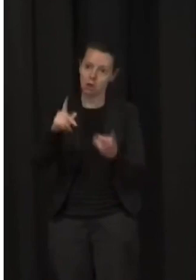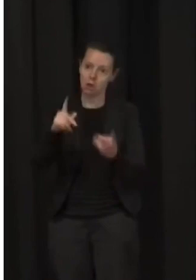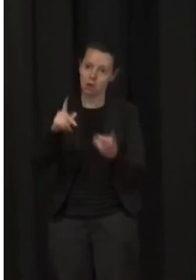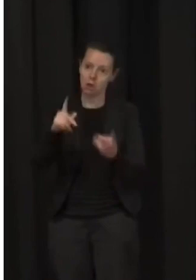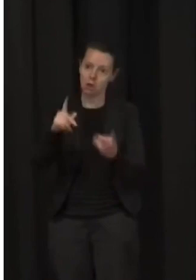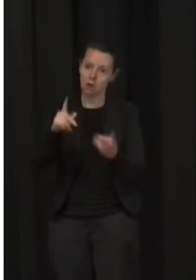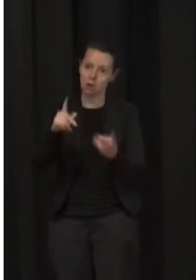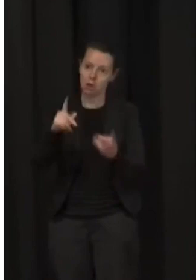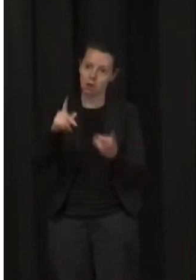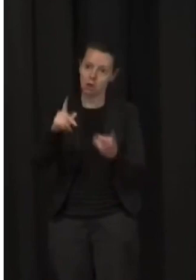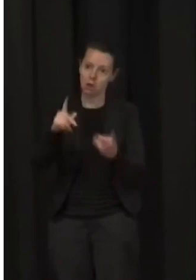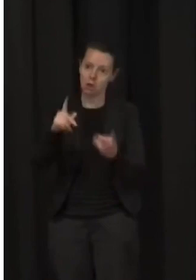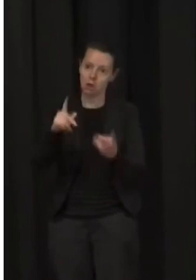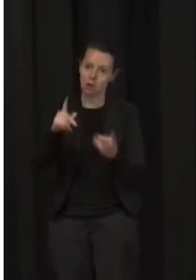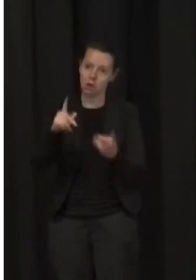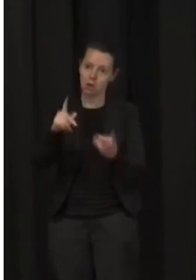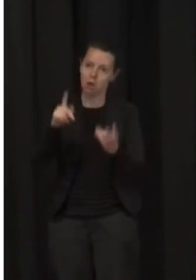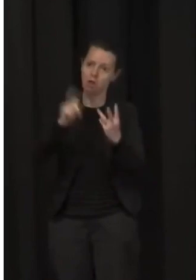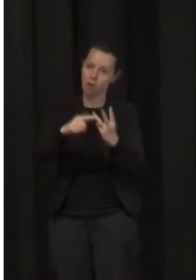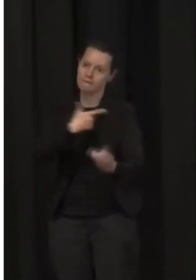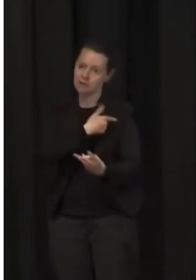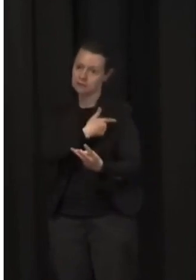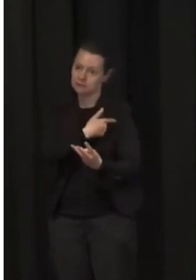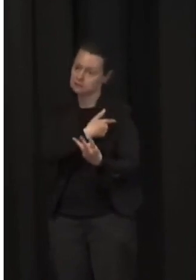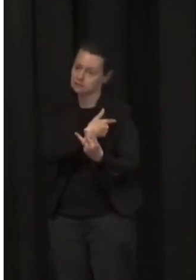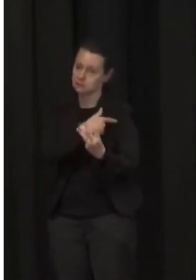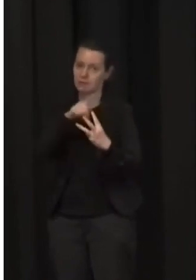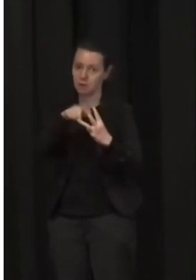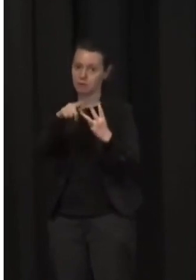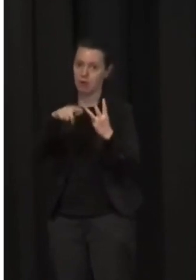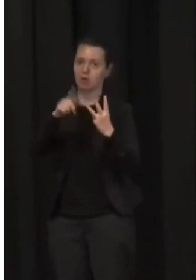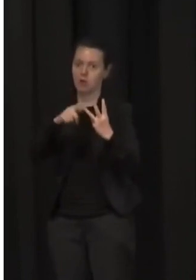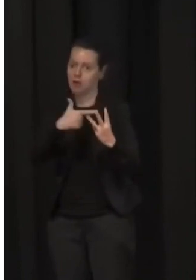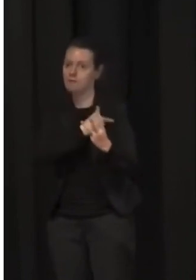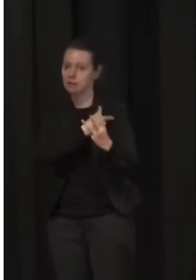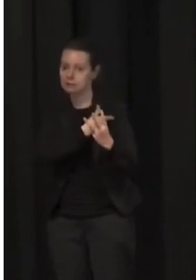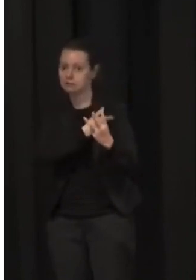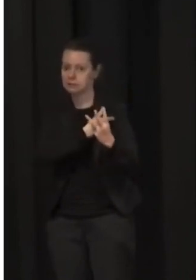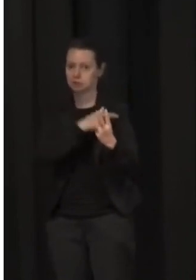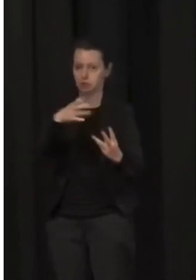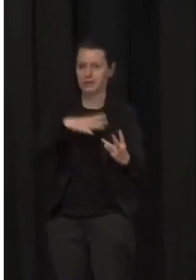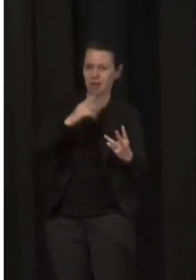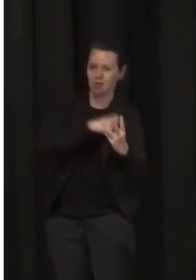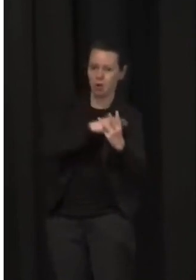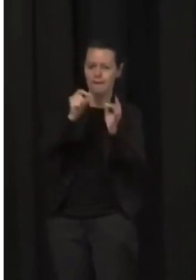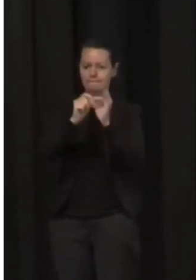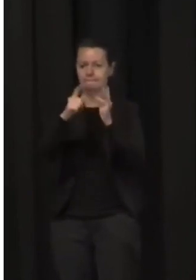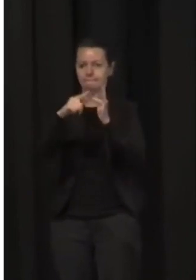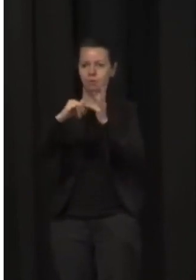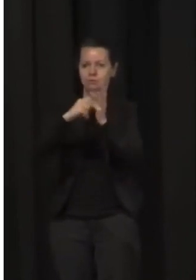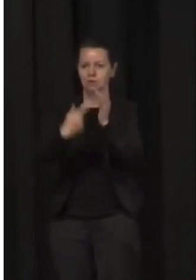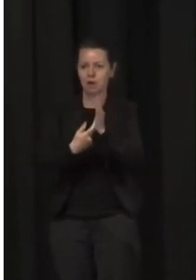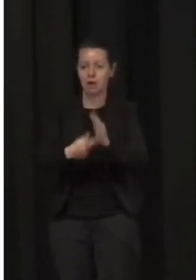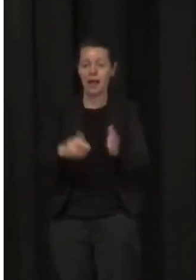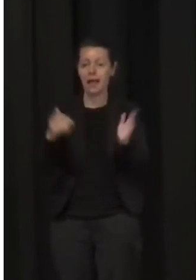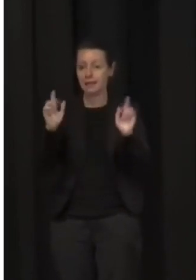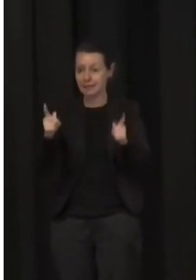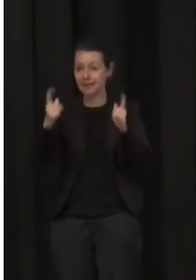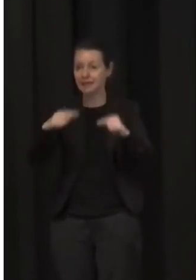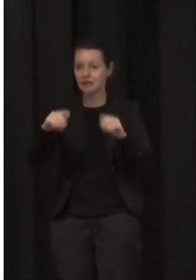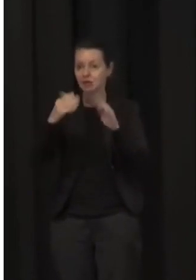It seems like such a long time ago. And then the other issue will be, well, who knows what variant's coming?